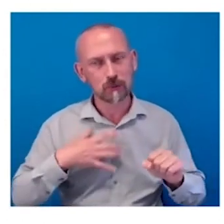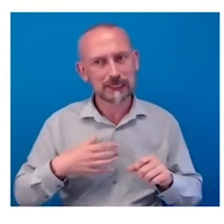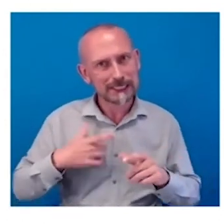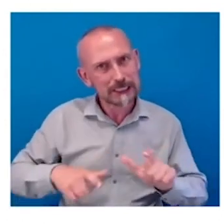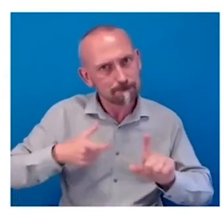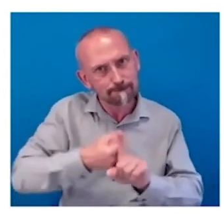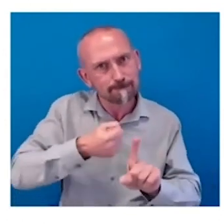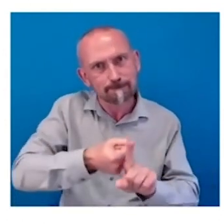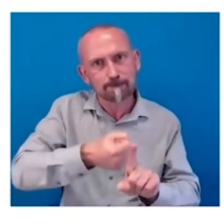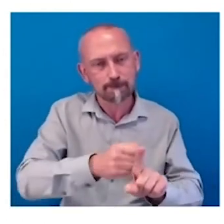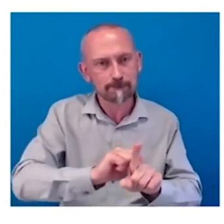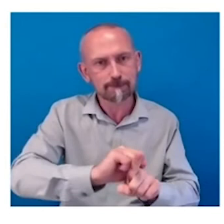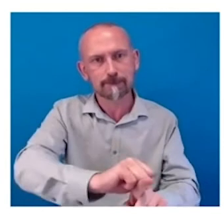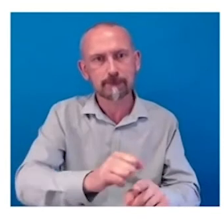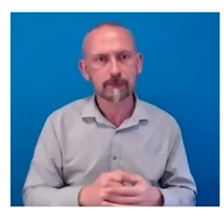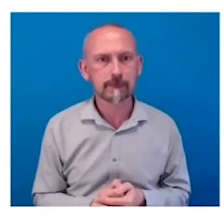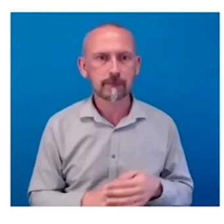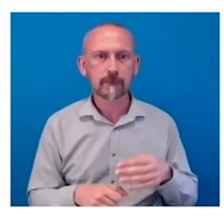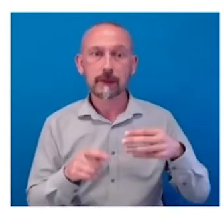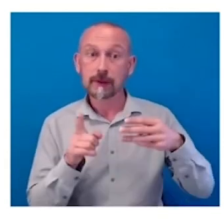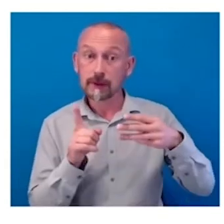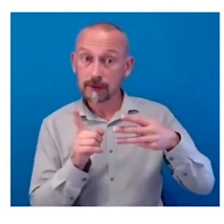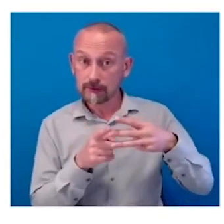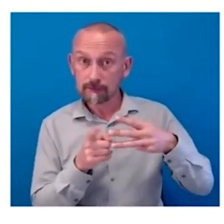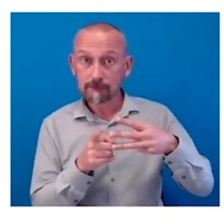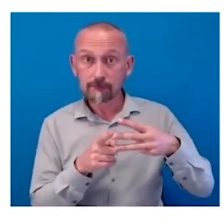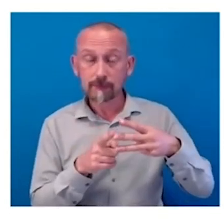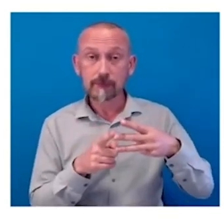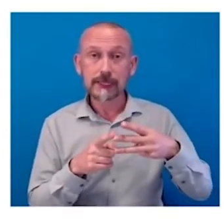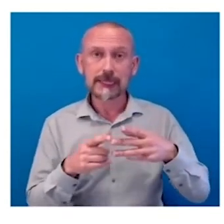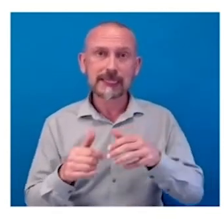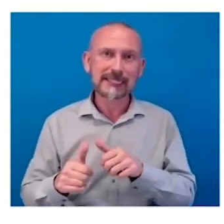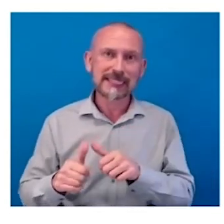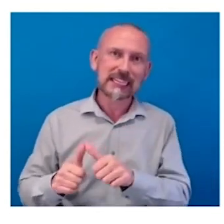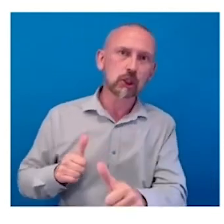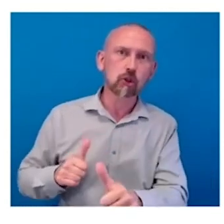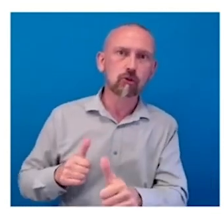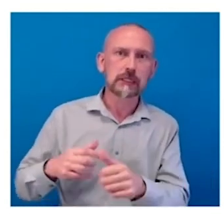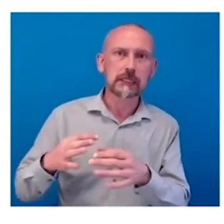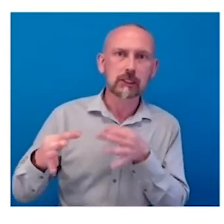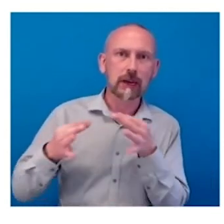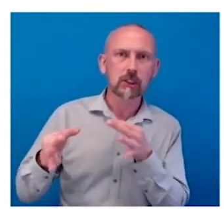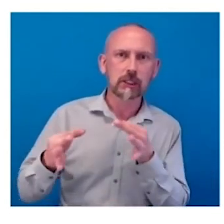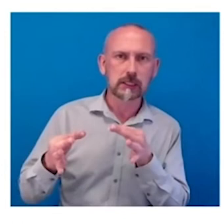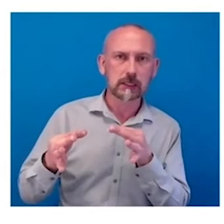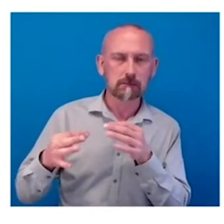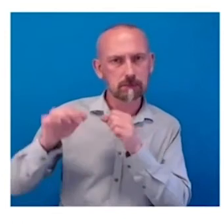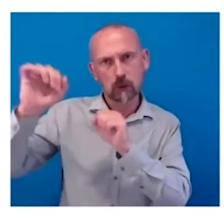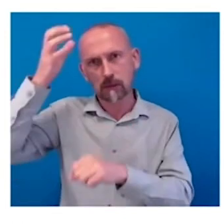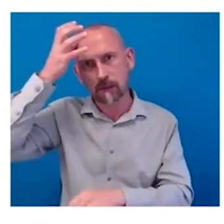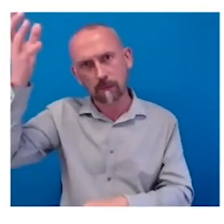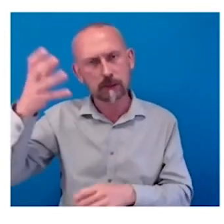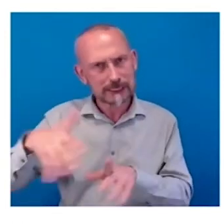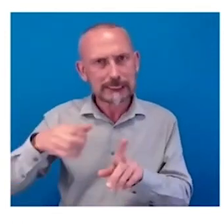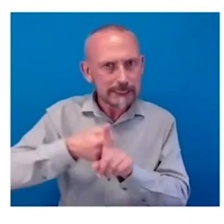We've also got the government industrial strategy. So over the past few years, we've kind of seen the government inching towards formally recognizing